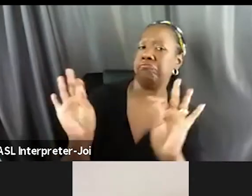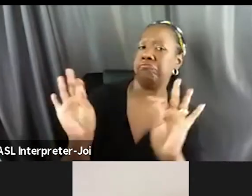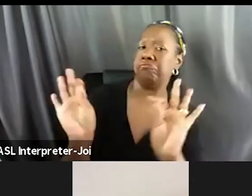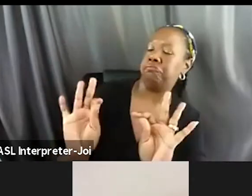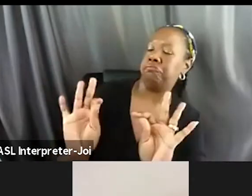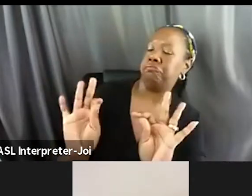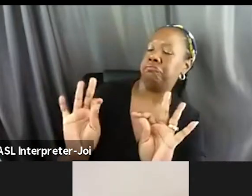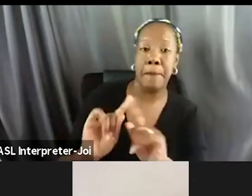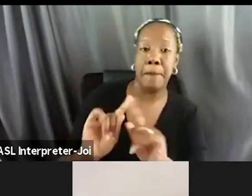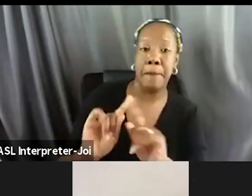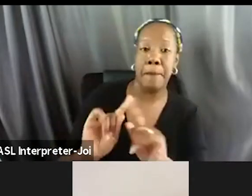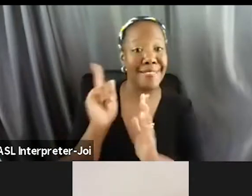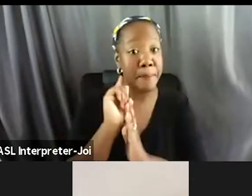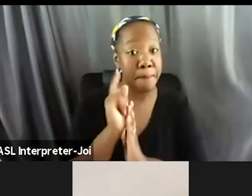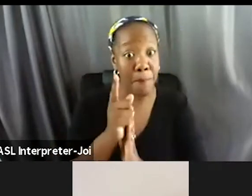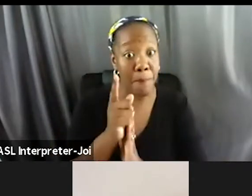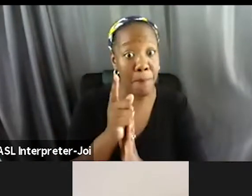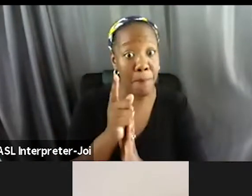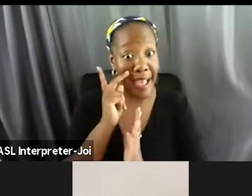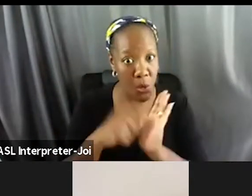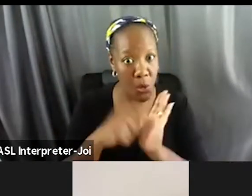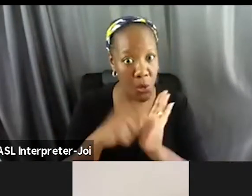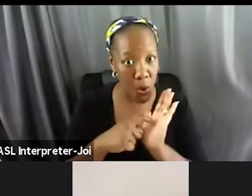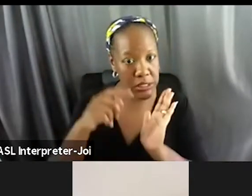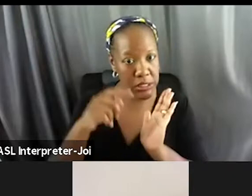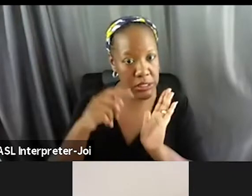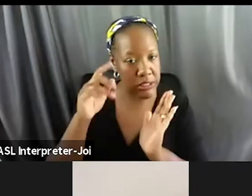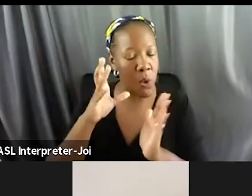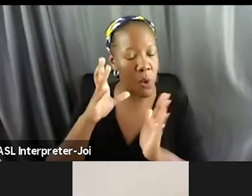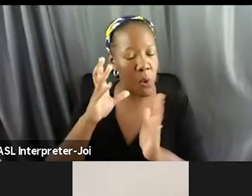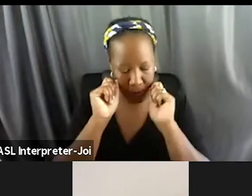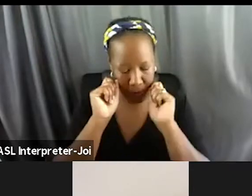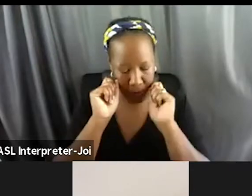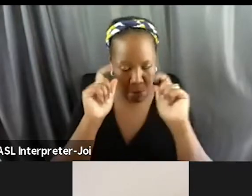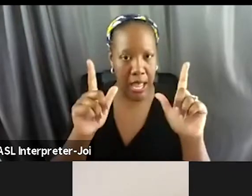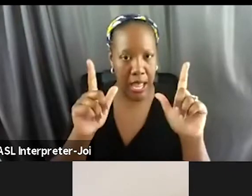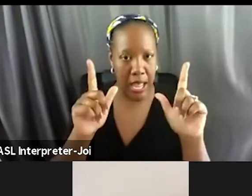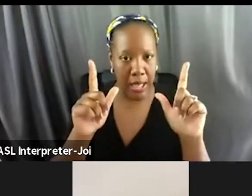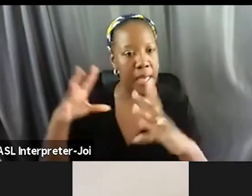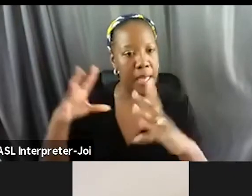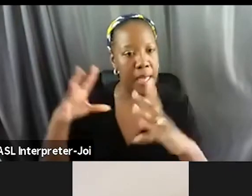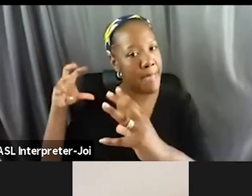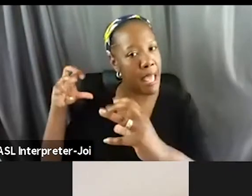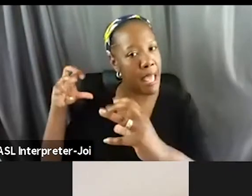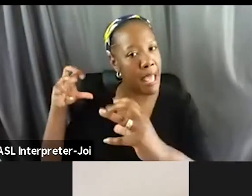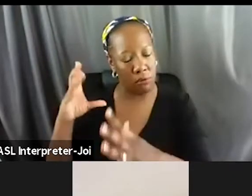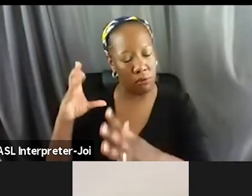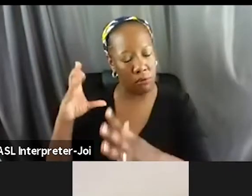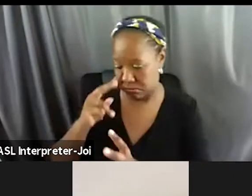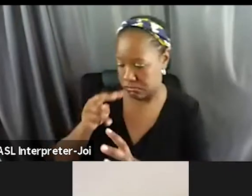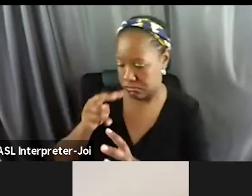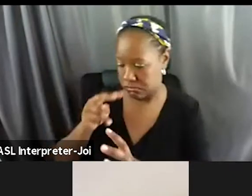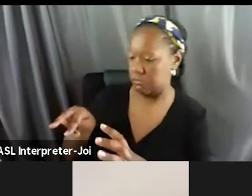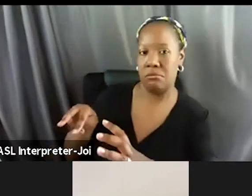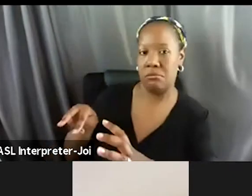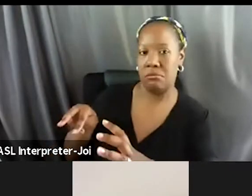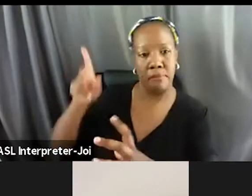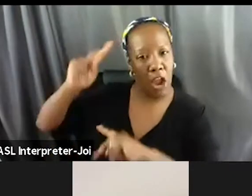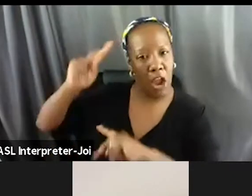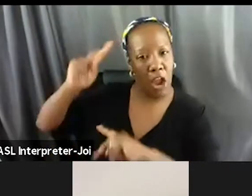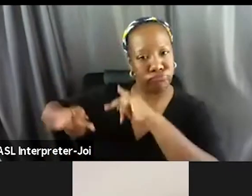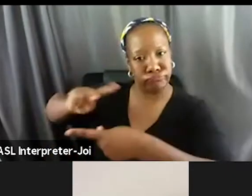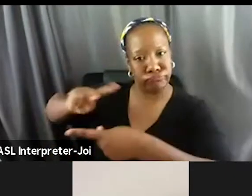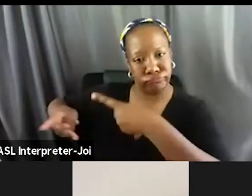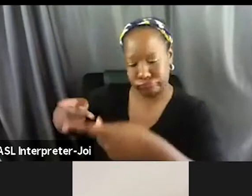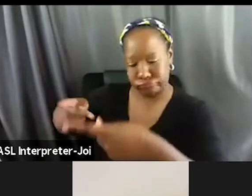moment I started seeing the hairs on the pillow after my 2nd chemo treatment, that's when I had